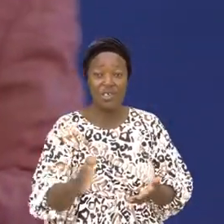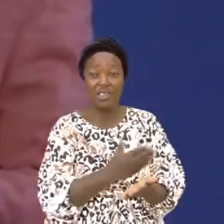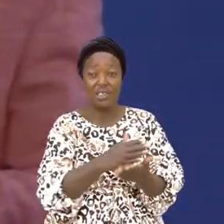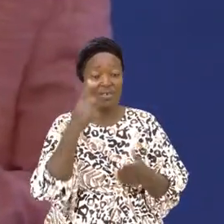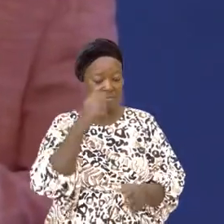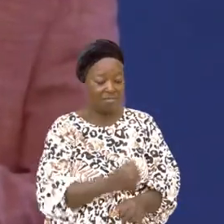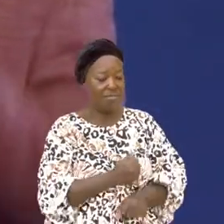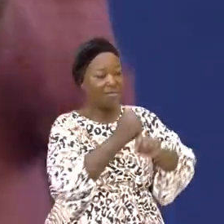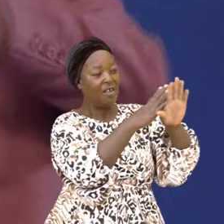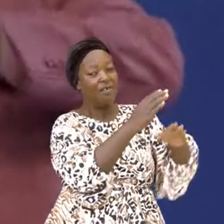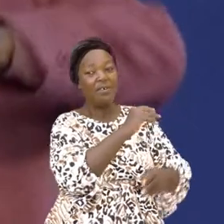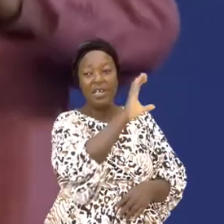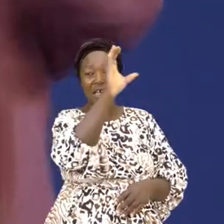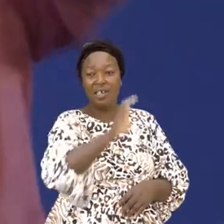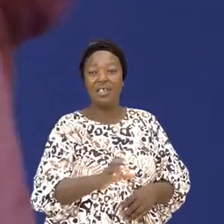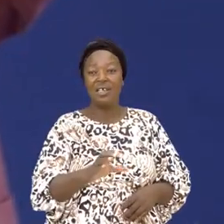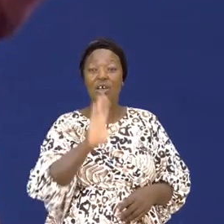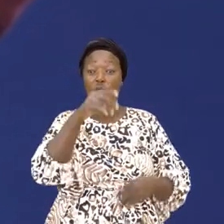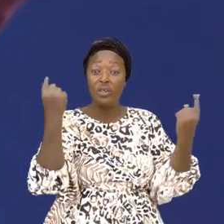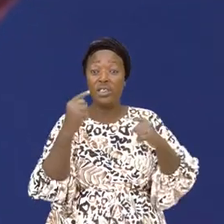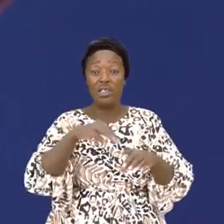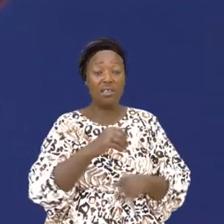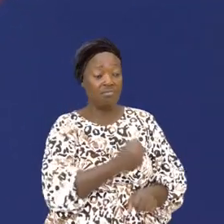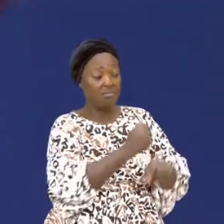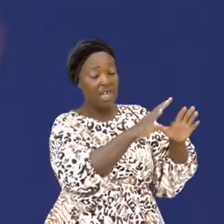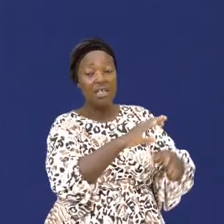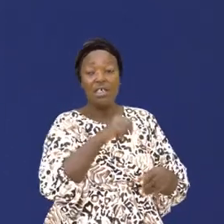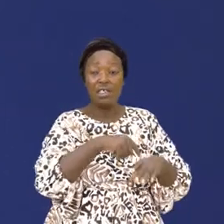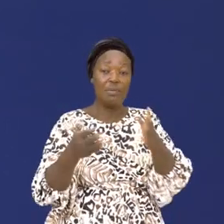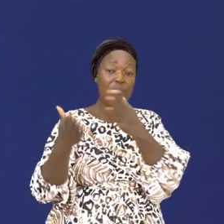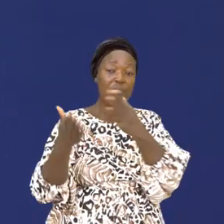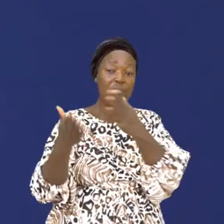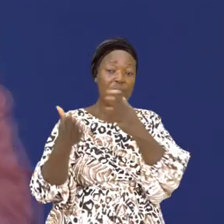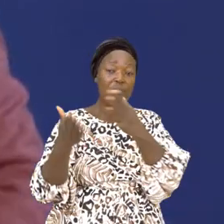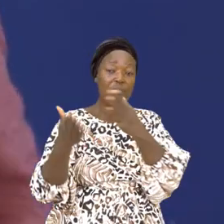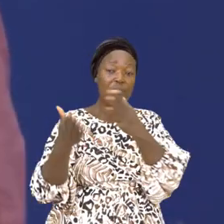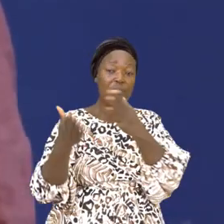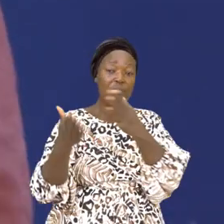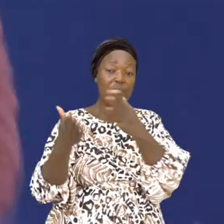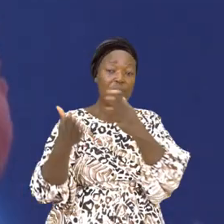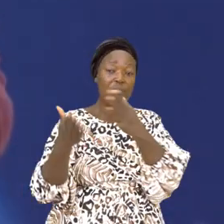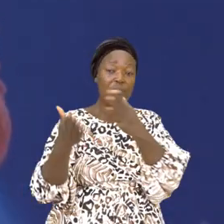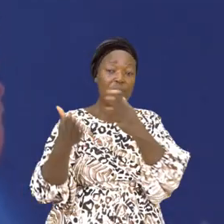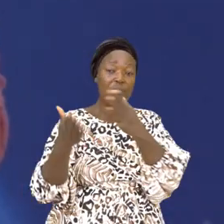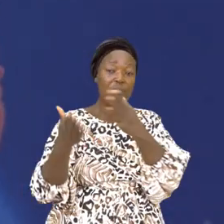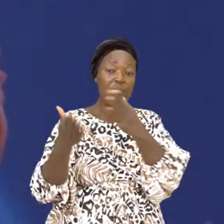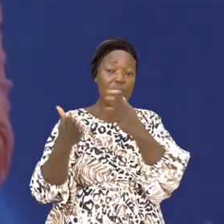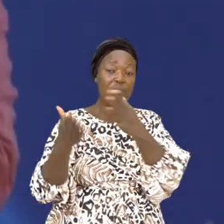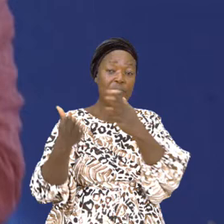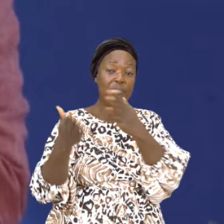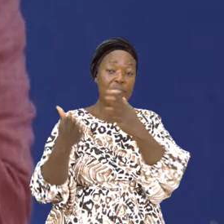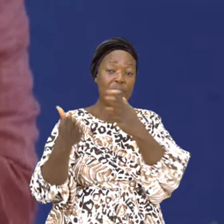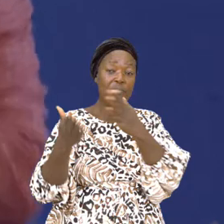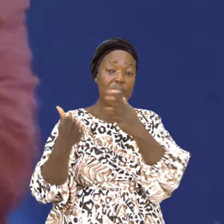on the past. You sing of glory in the future. You sing of preservation, deliverance